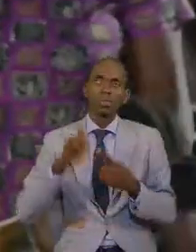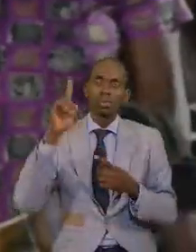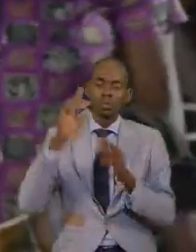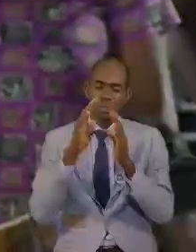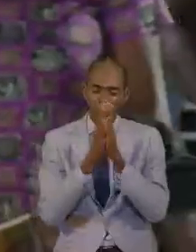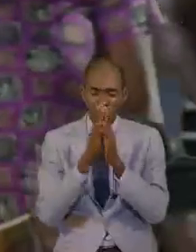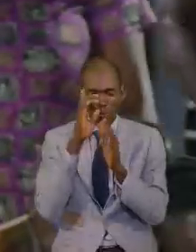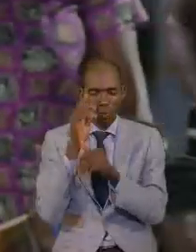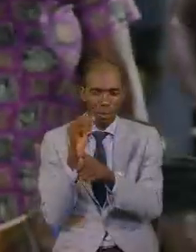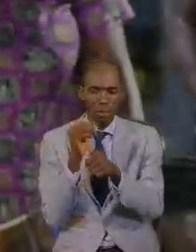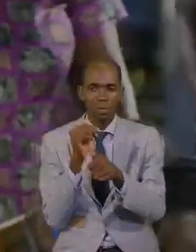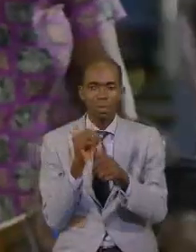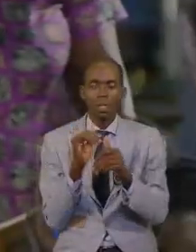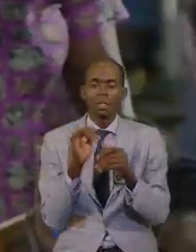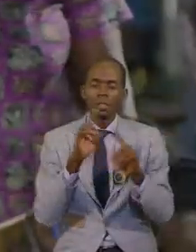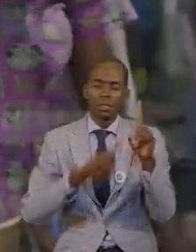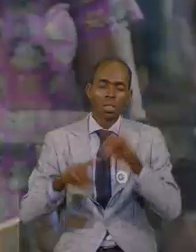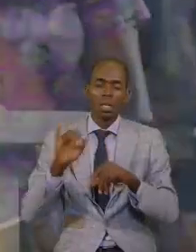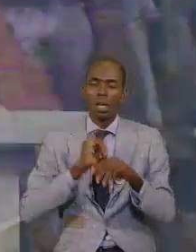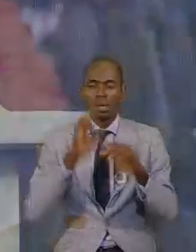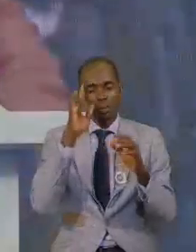I believe. I believe.